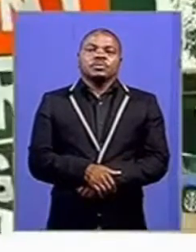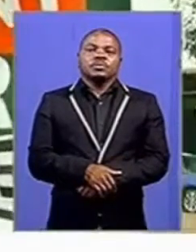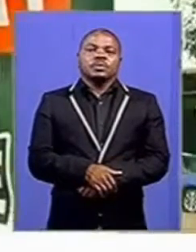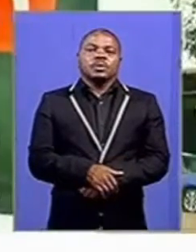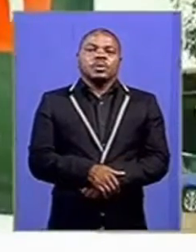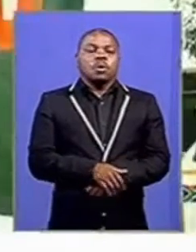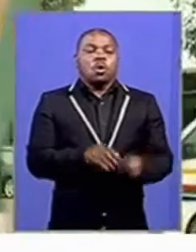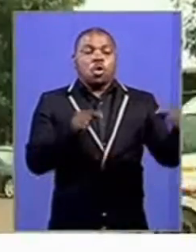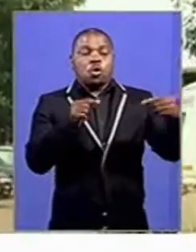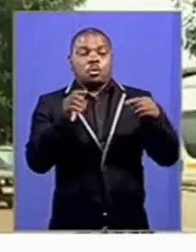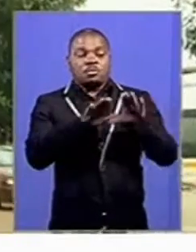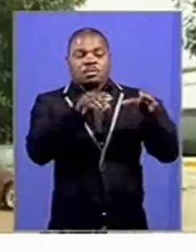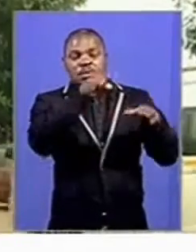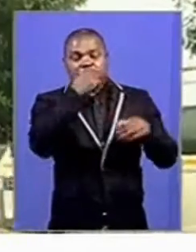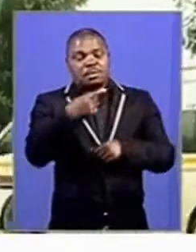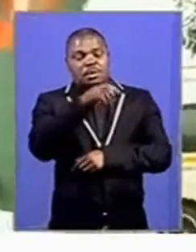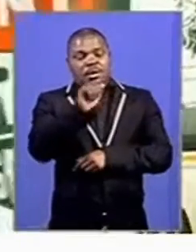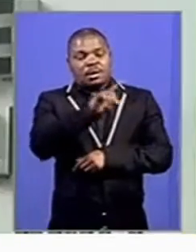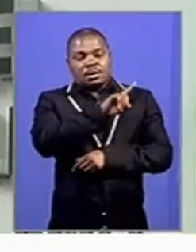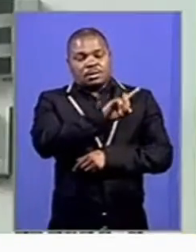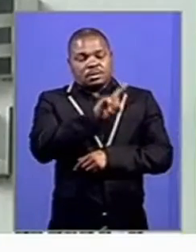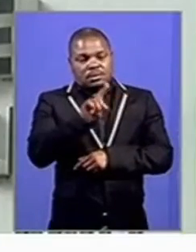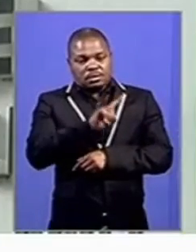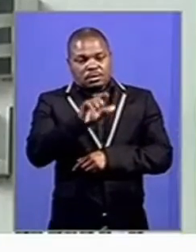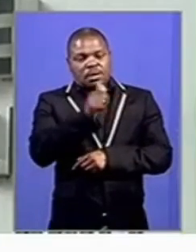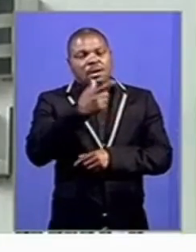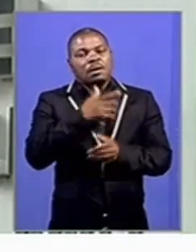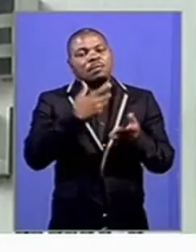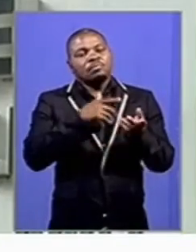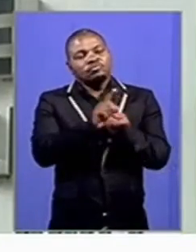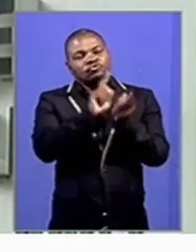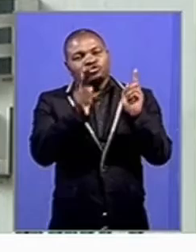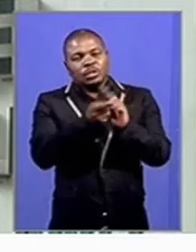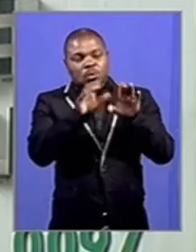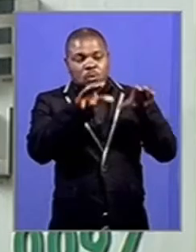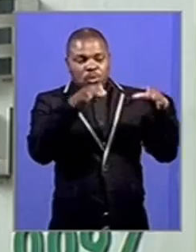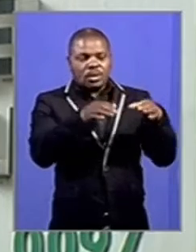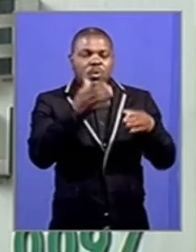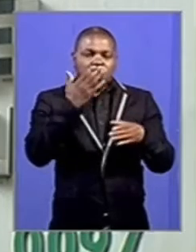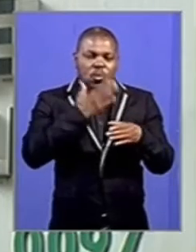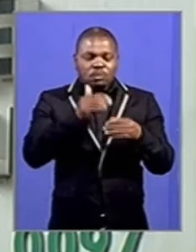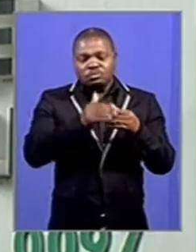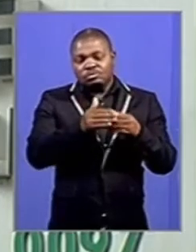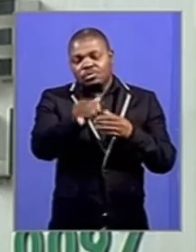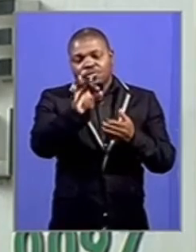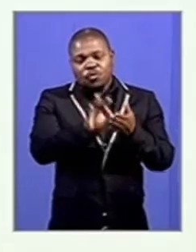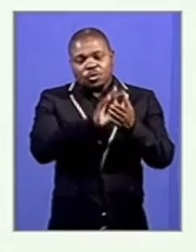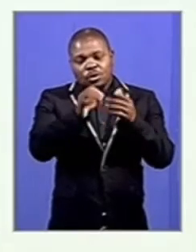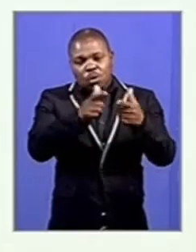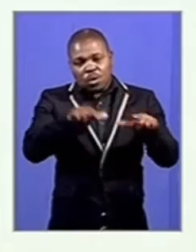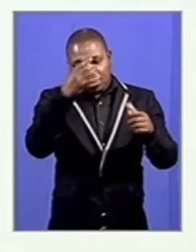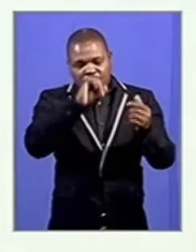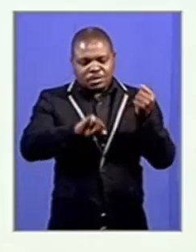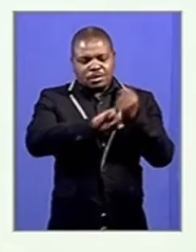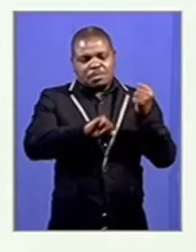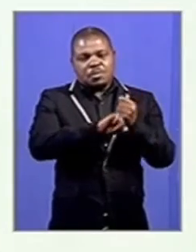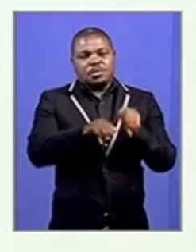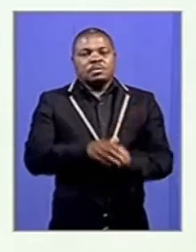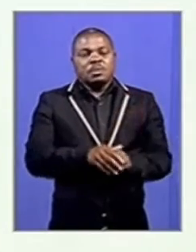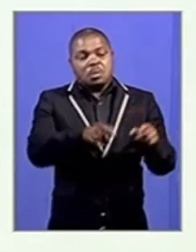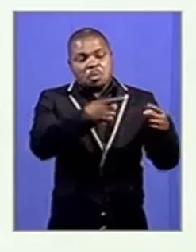Lekoko Khanetso la GAZA Movement for Change le solofela go ngoka di vote mo ditlhopong puso selegae tse di latelang. Lekoko le tlile